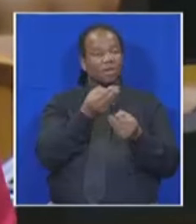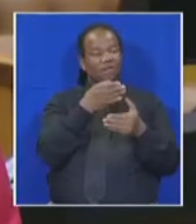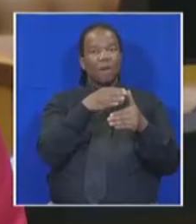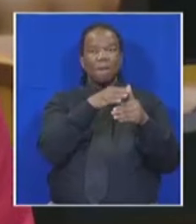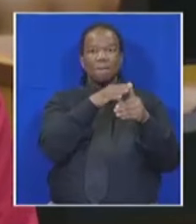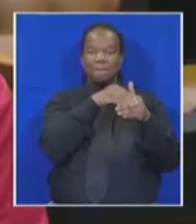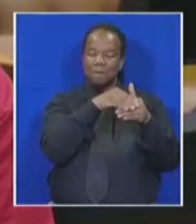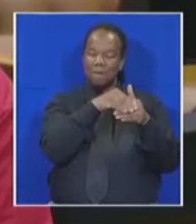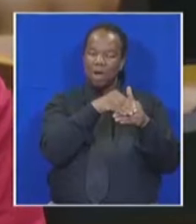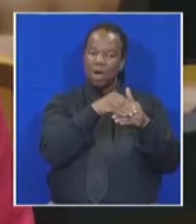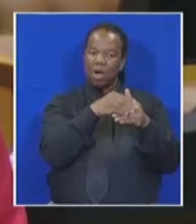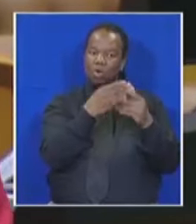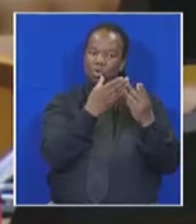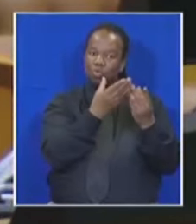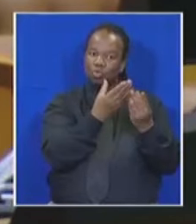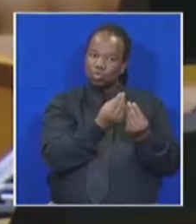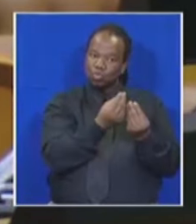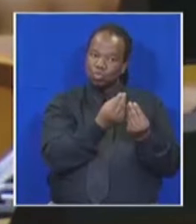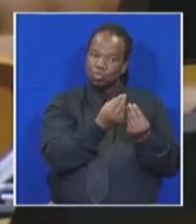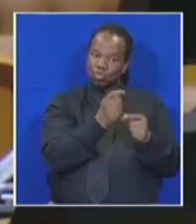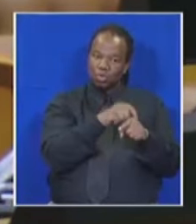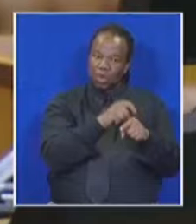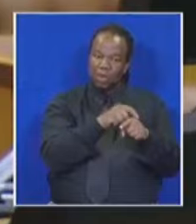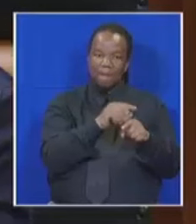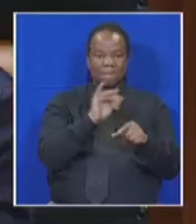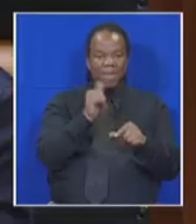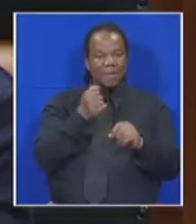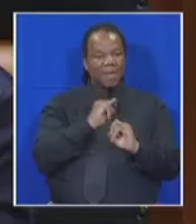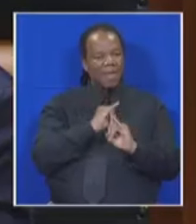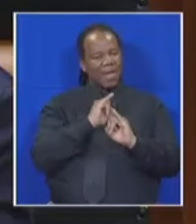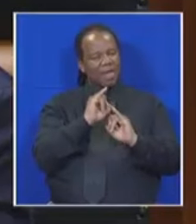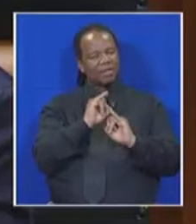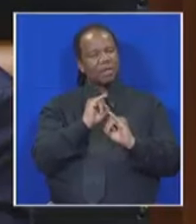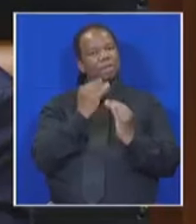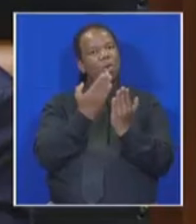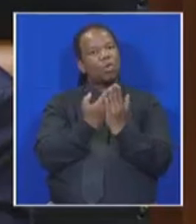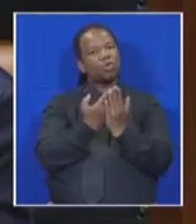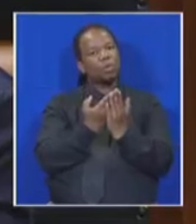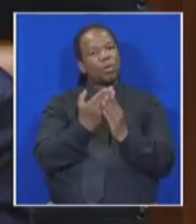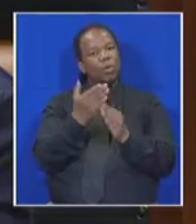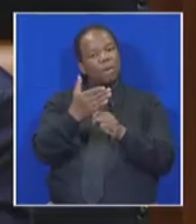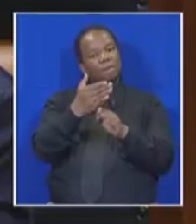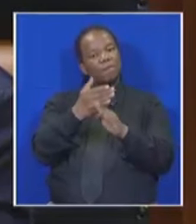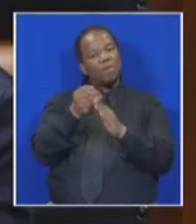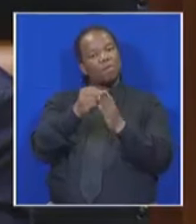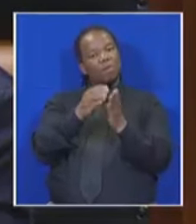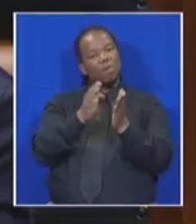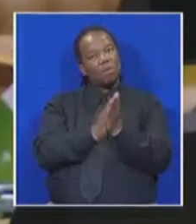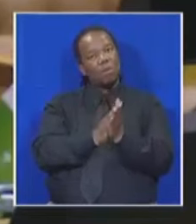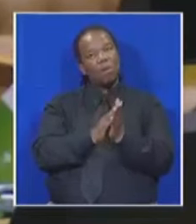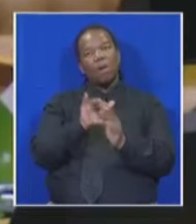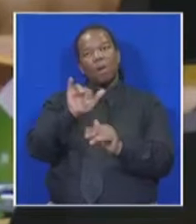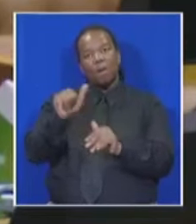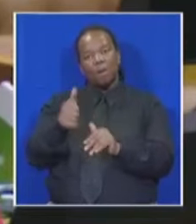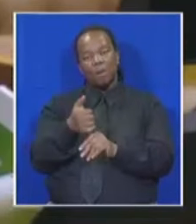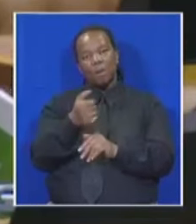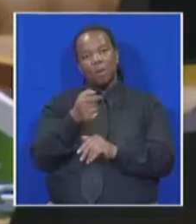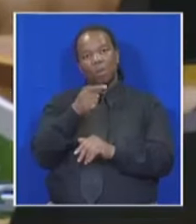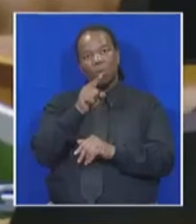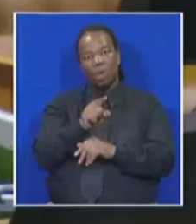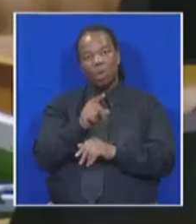during the sitting to move an urgent motion without notice in terms of Rule 1231B and 127. So